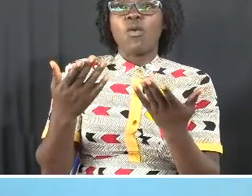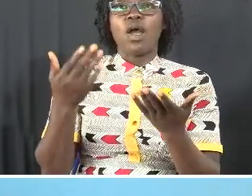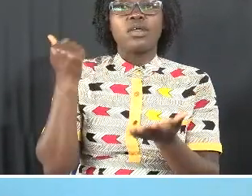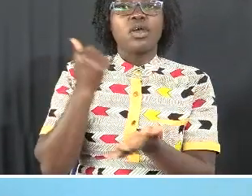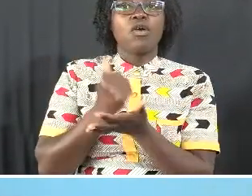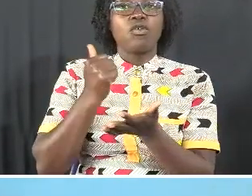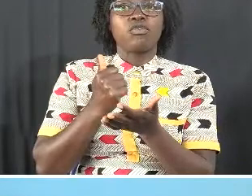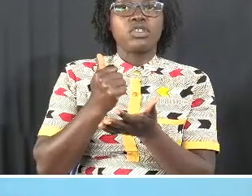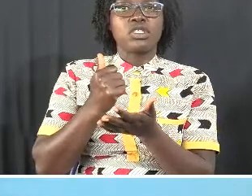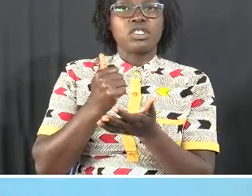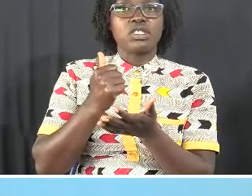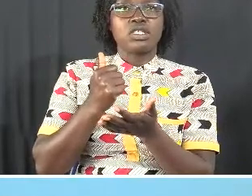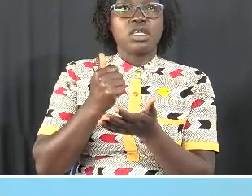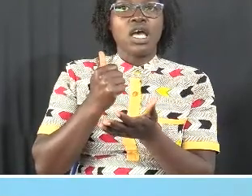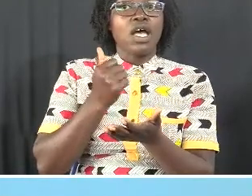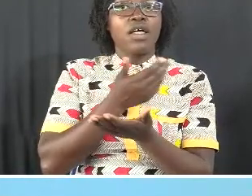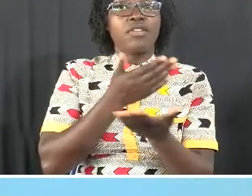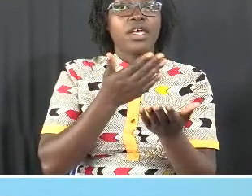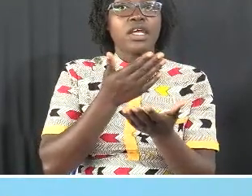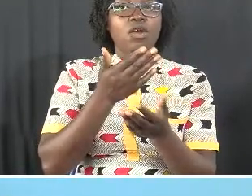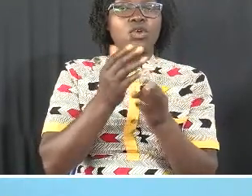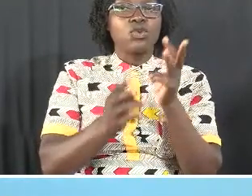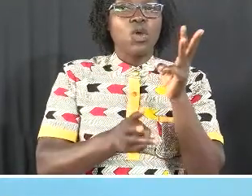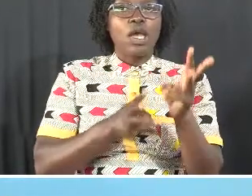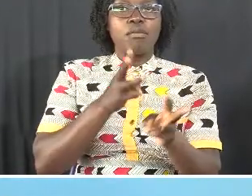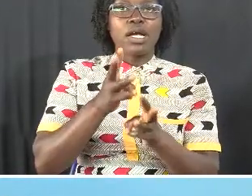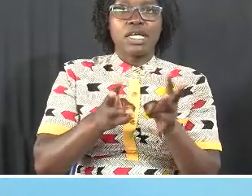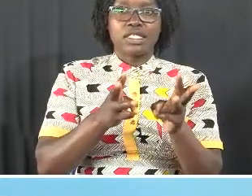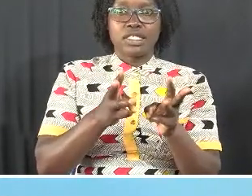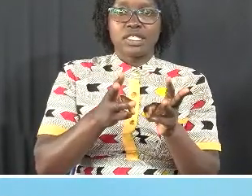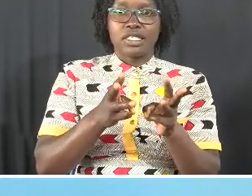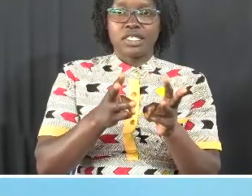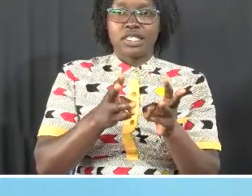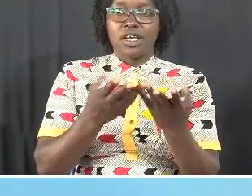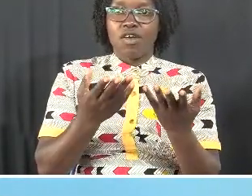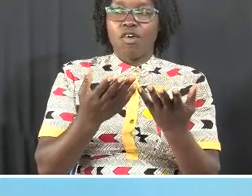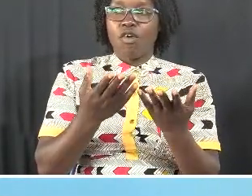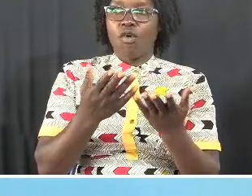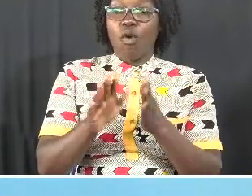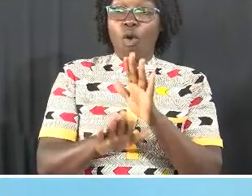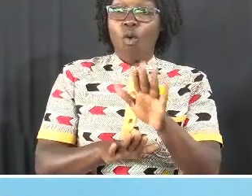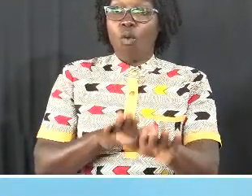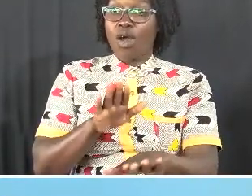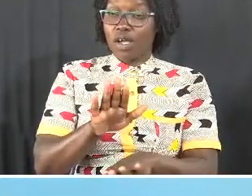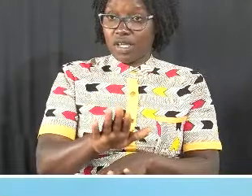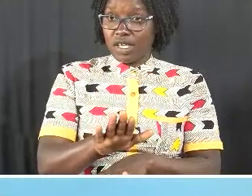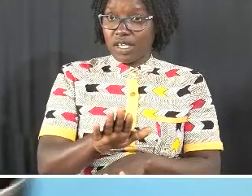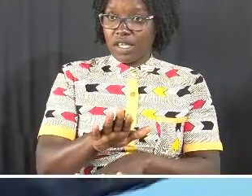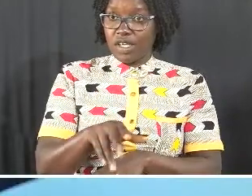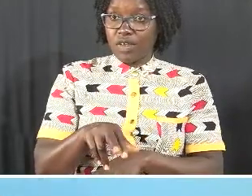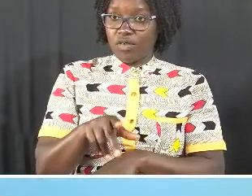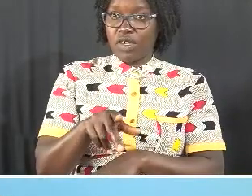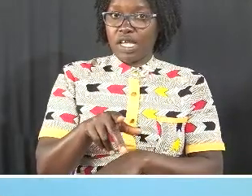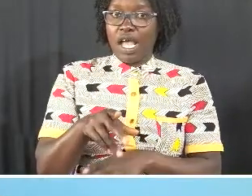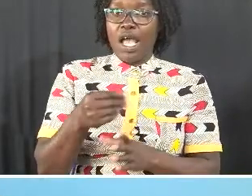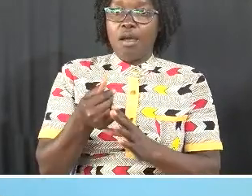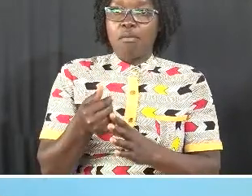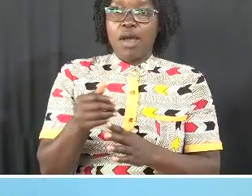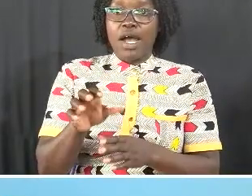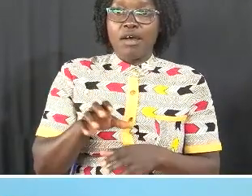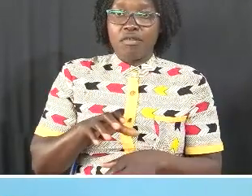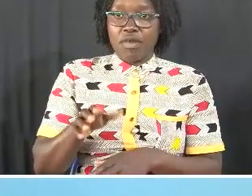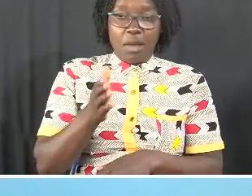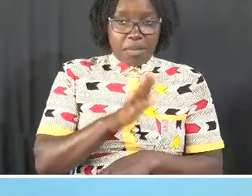time. We were going to Embakasi on foot. And we had money to bring us back